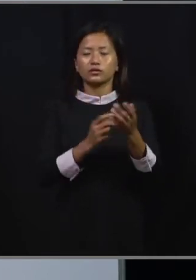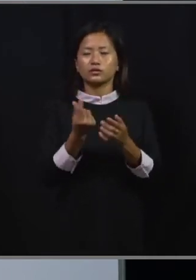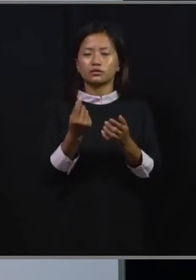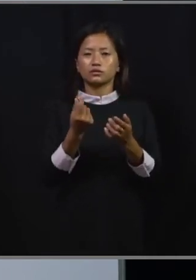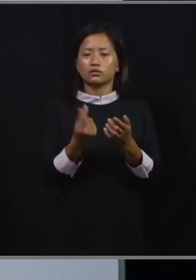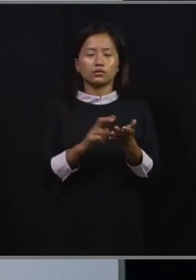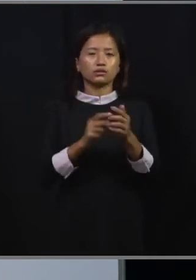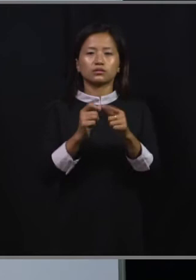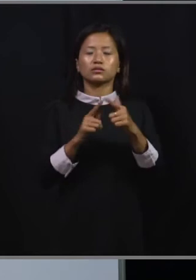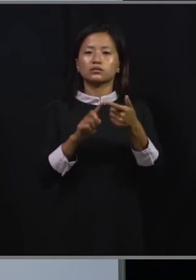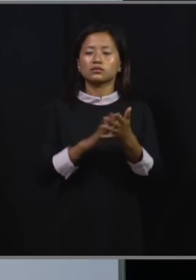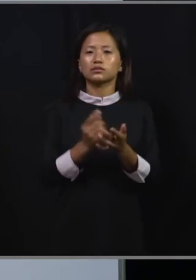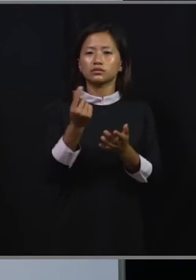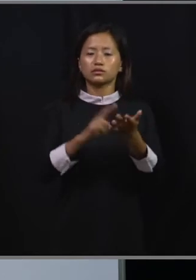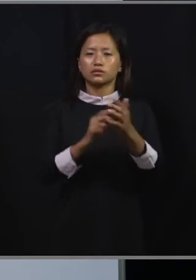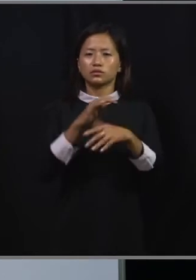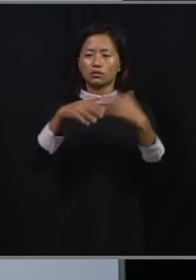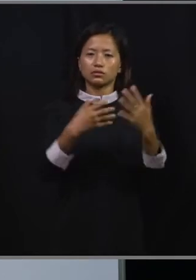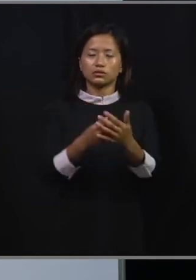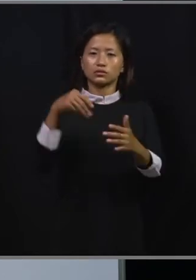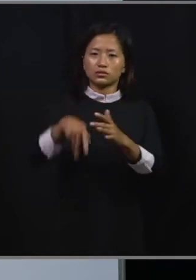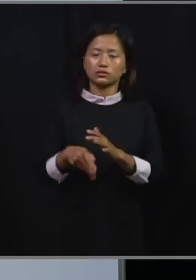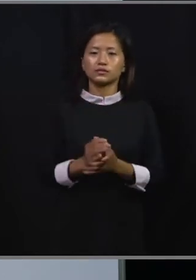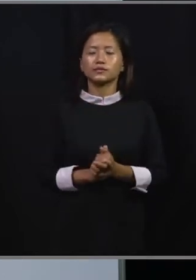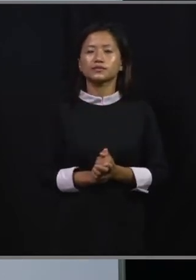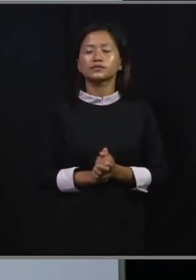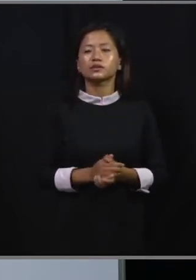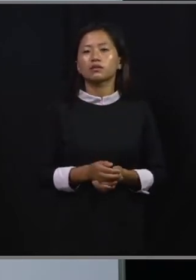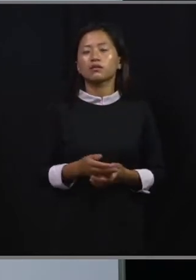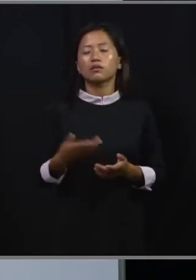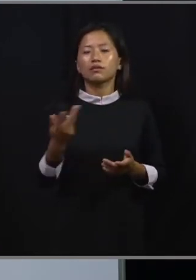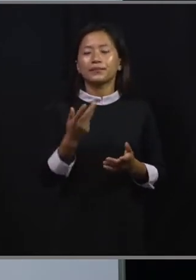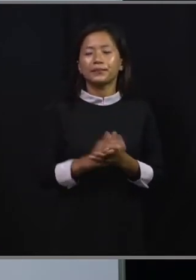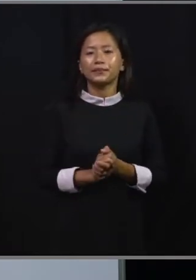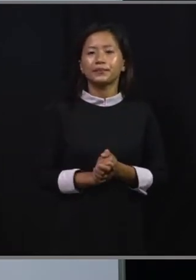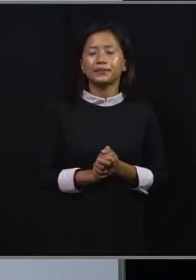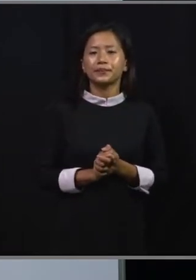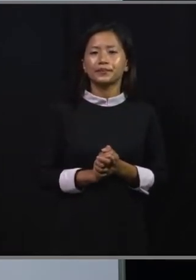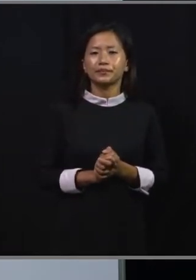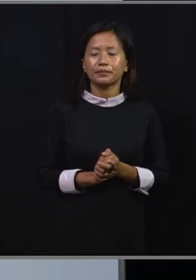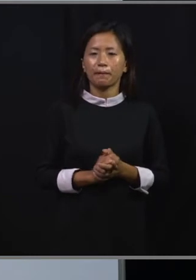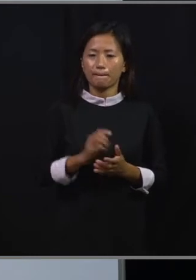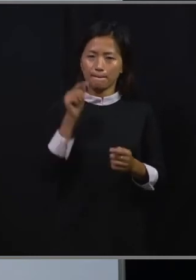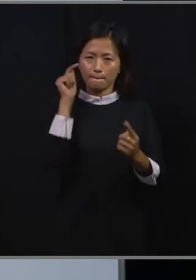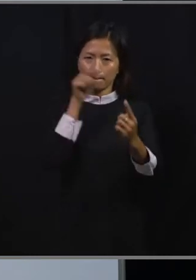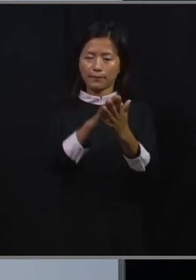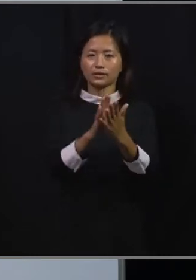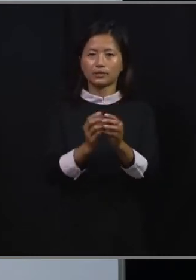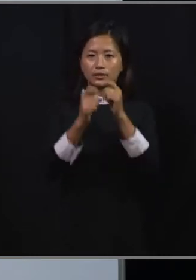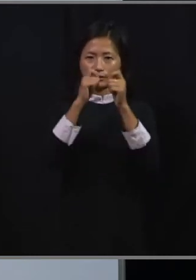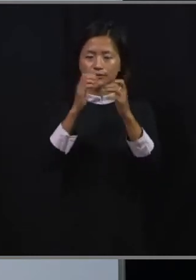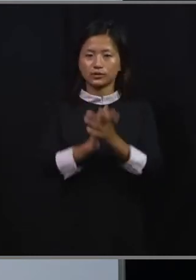naught whole into, okay. So here, so what happens? So where is the main expression? This is the main expression,